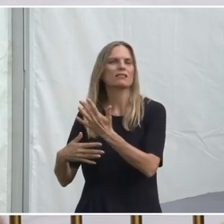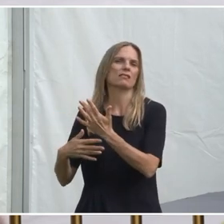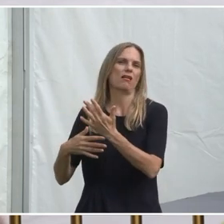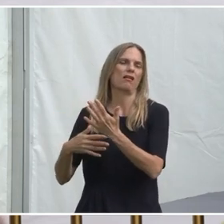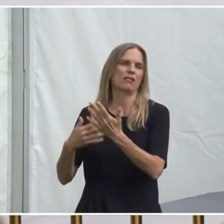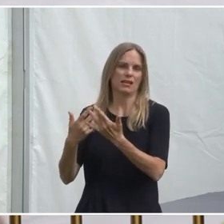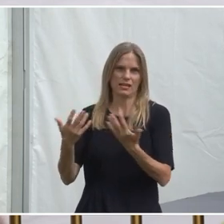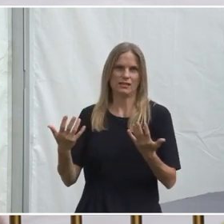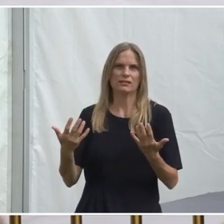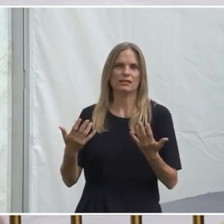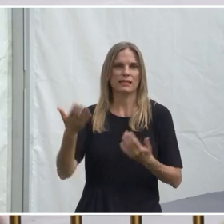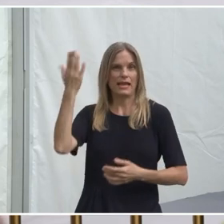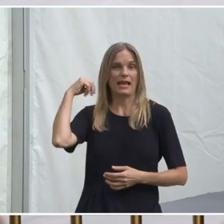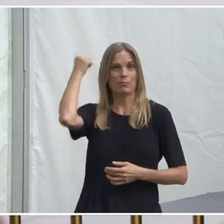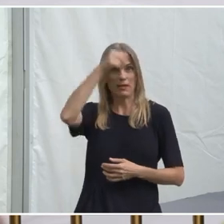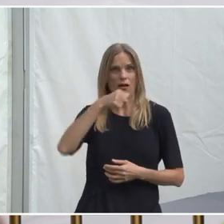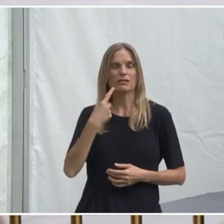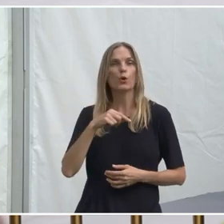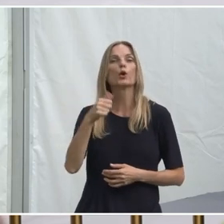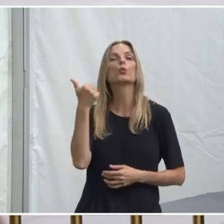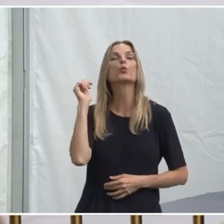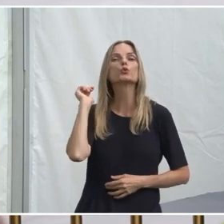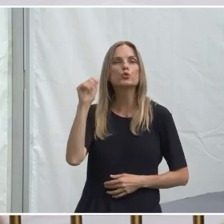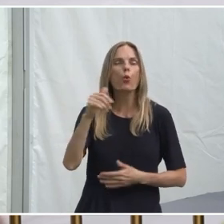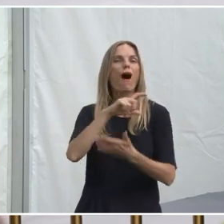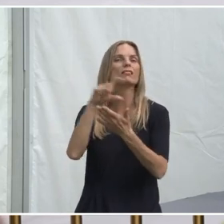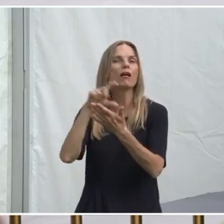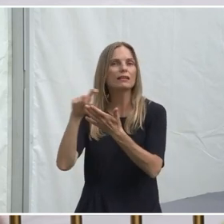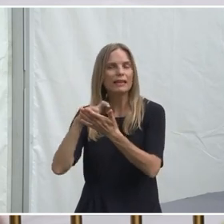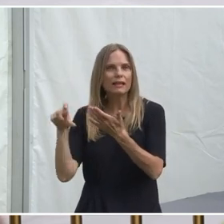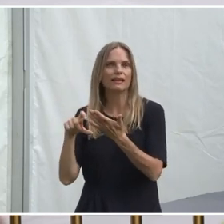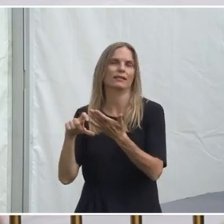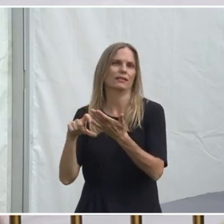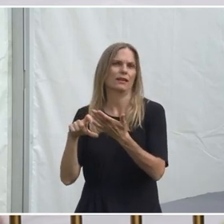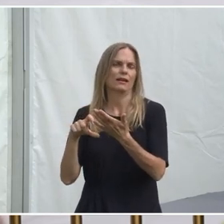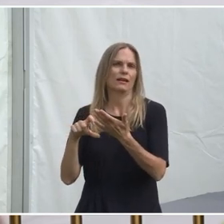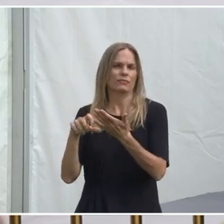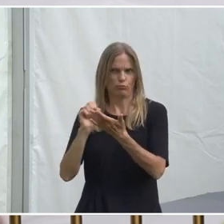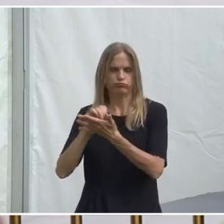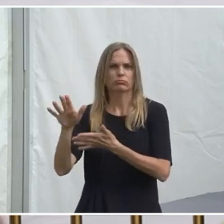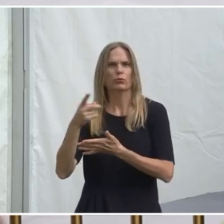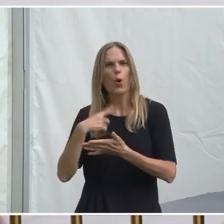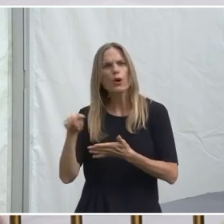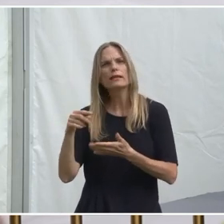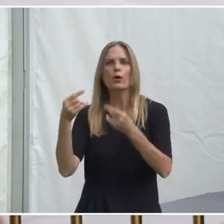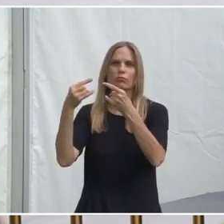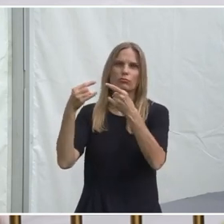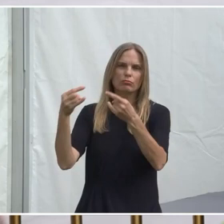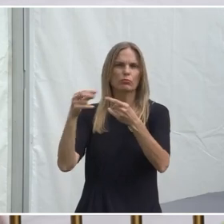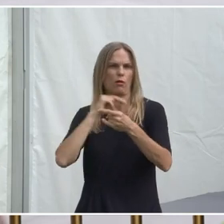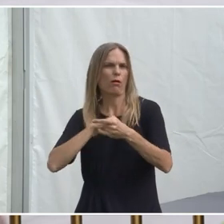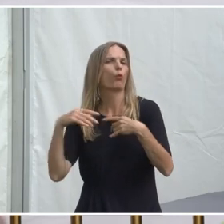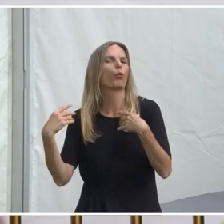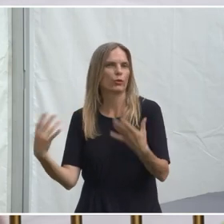year we had 6,000 articles about how to use a screen. So it's a really big topic in